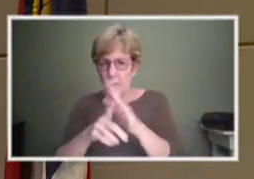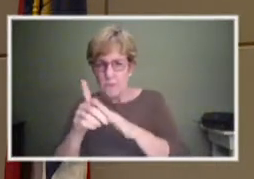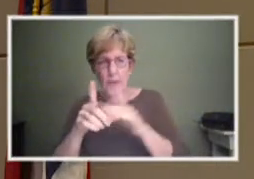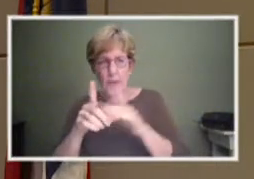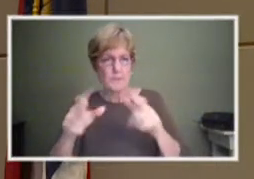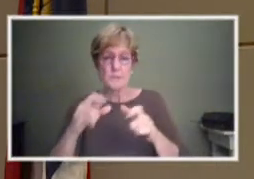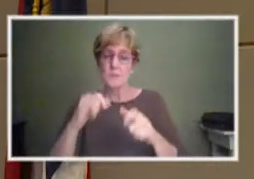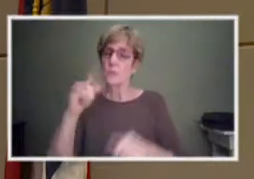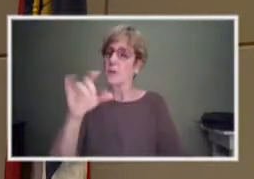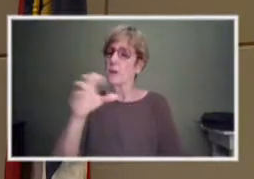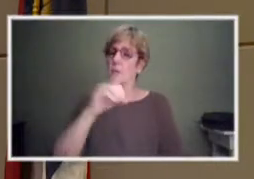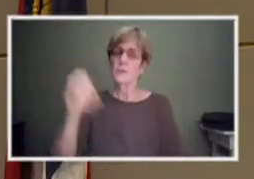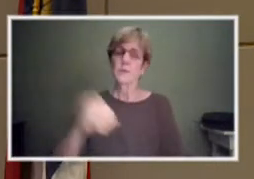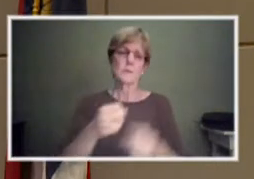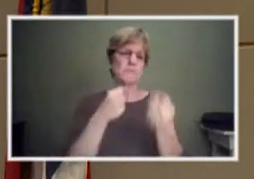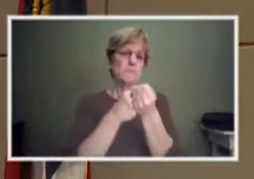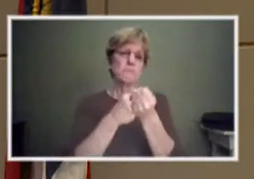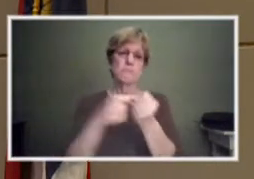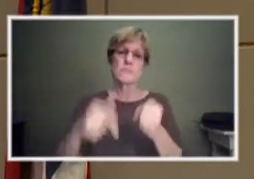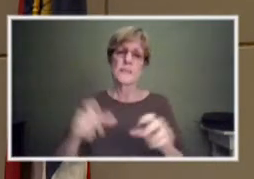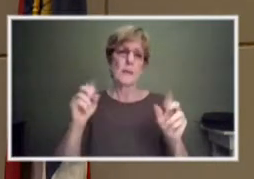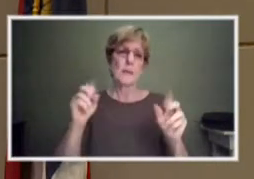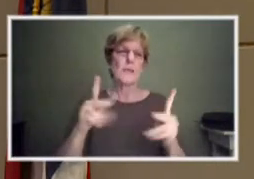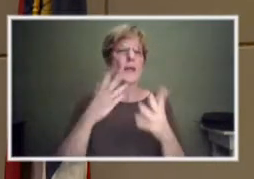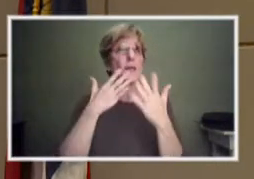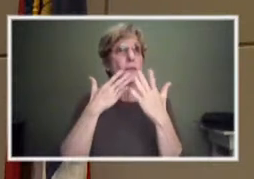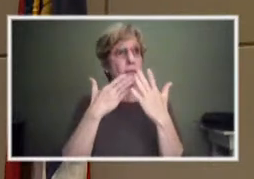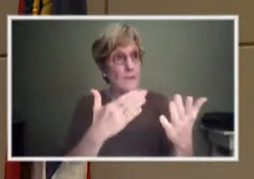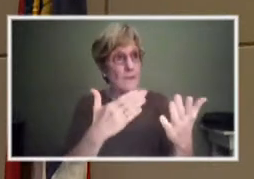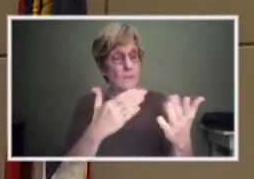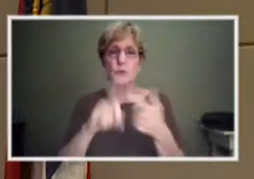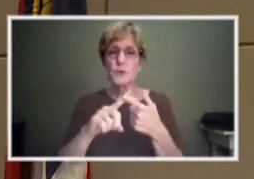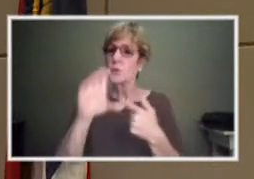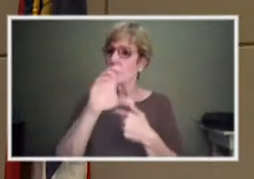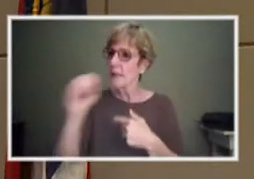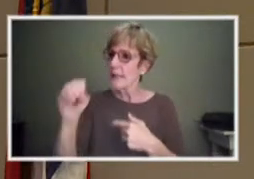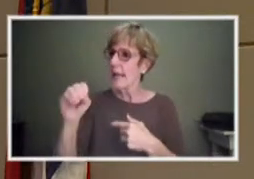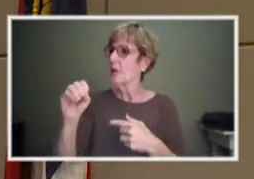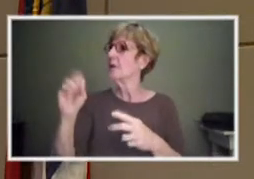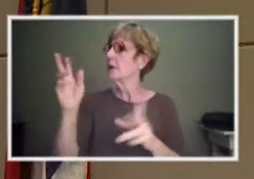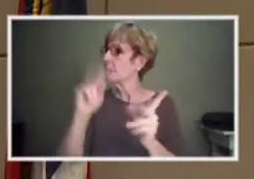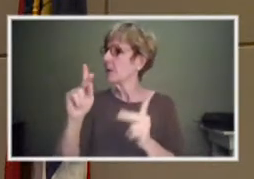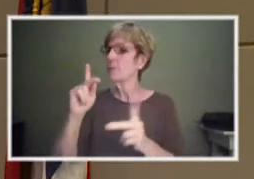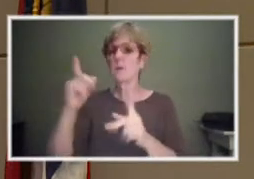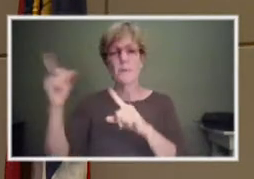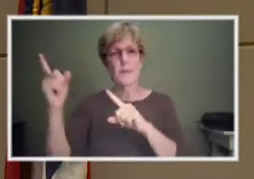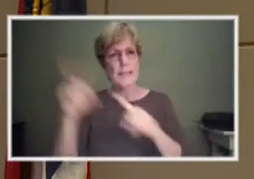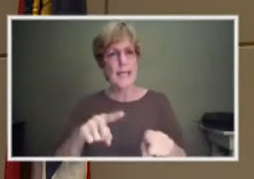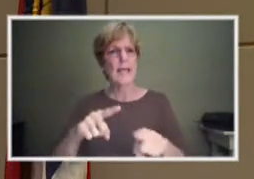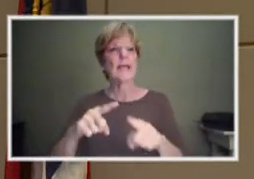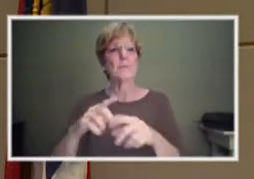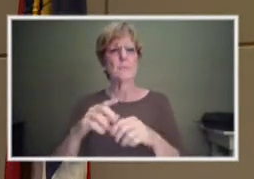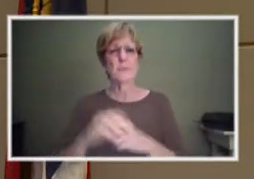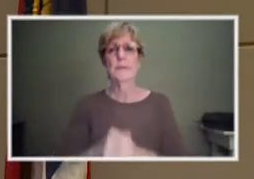support of this opportunity. I'm so thankful to our county stakeholders for coming to the table, because this is